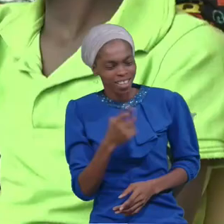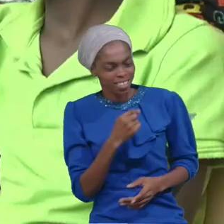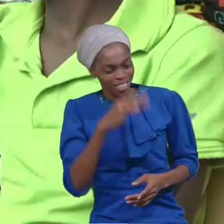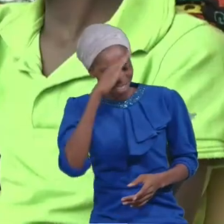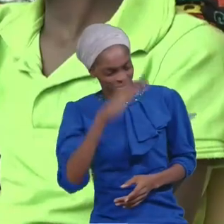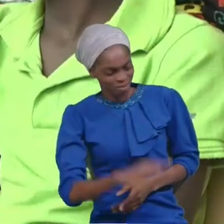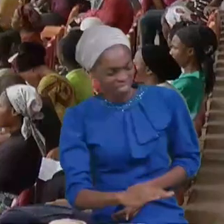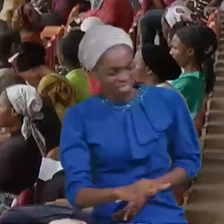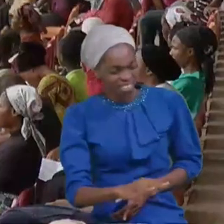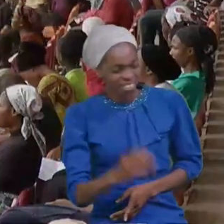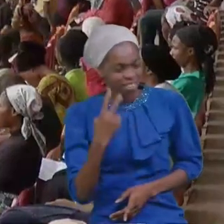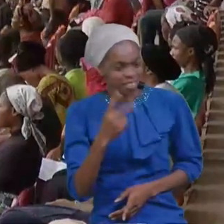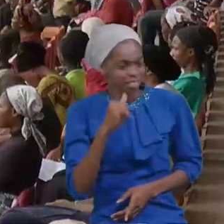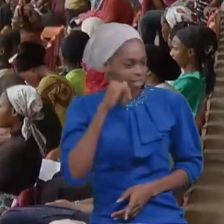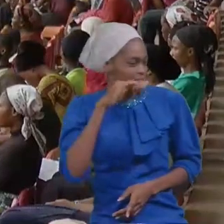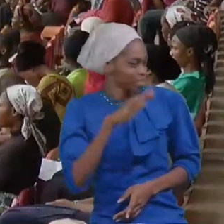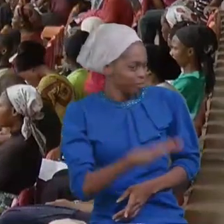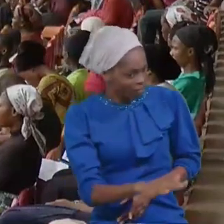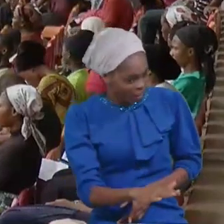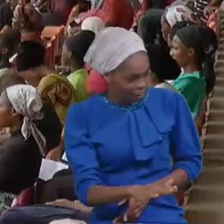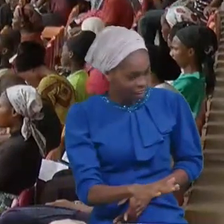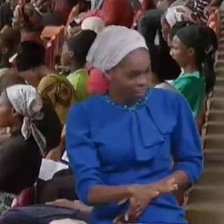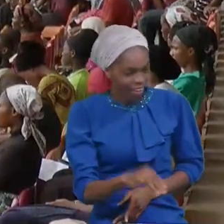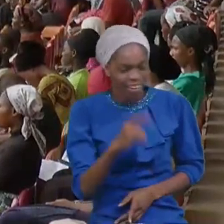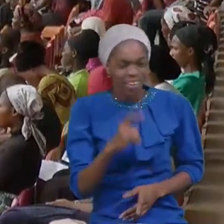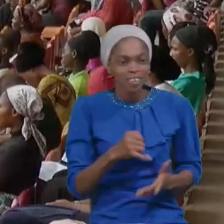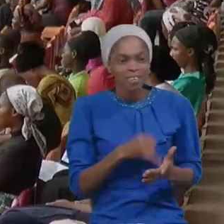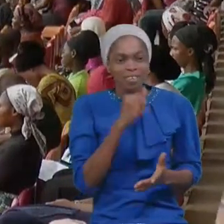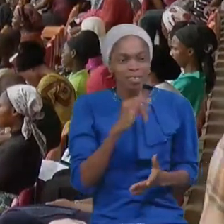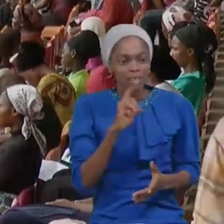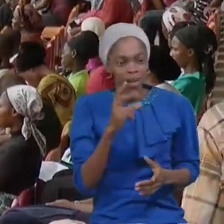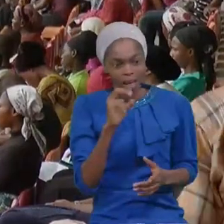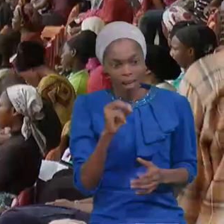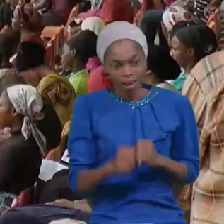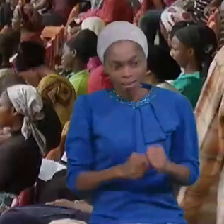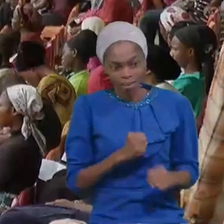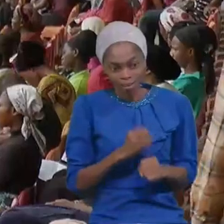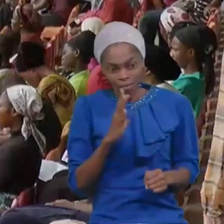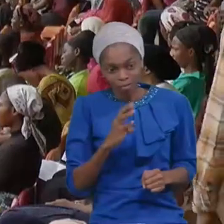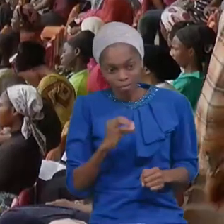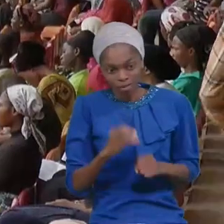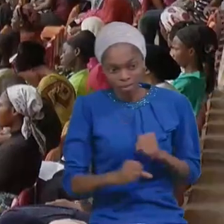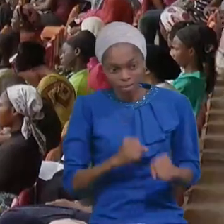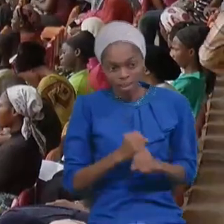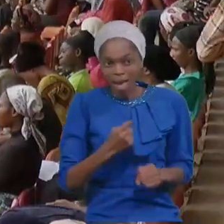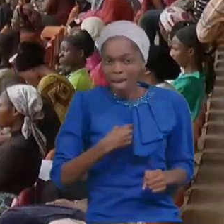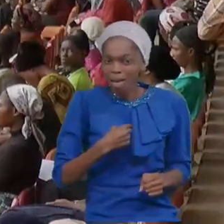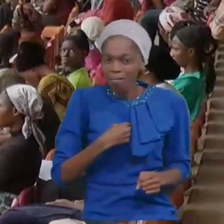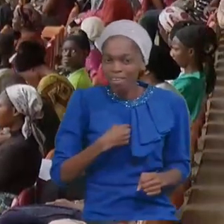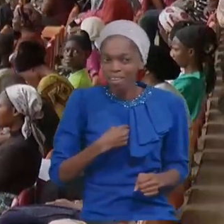only 40. And I am, don't tell it. And then I go up again. He